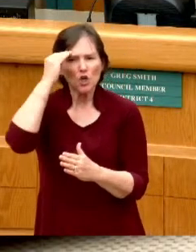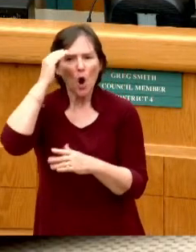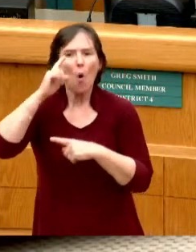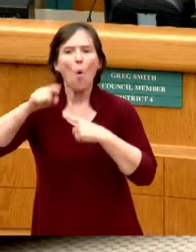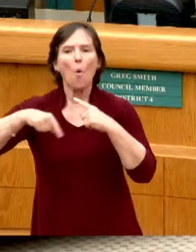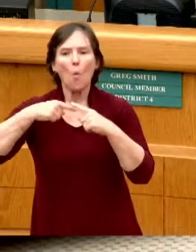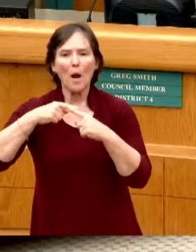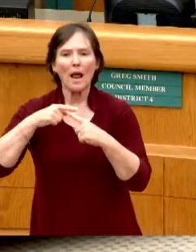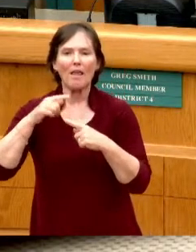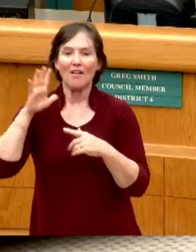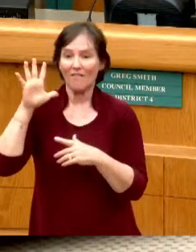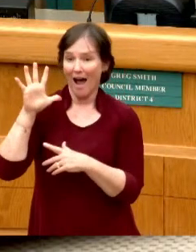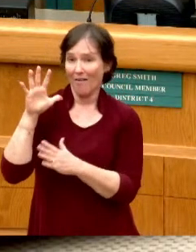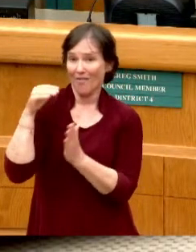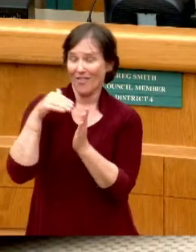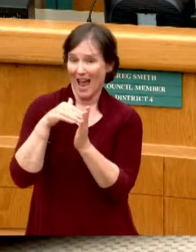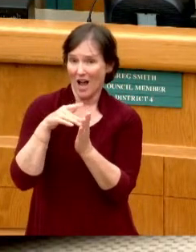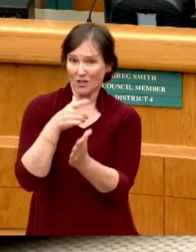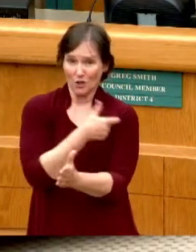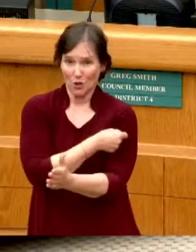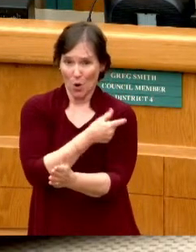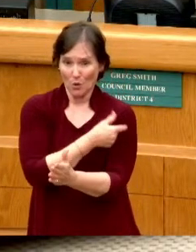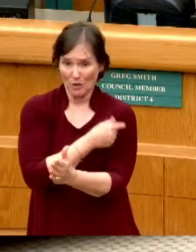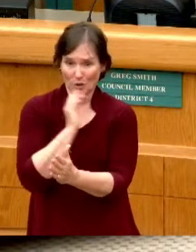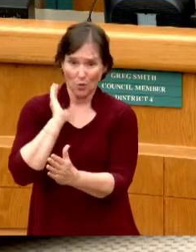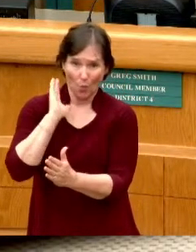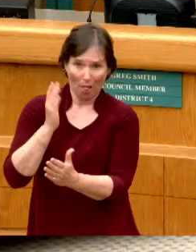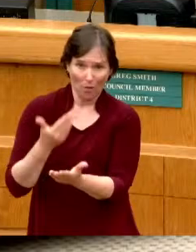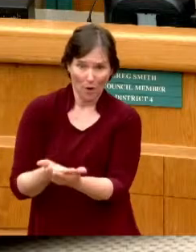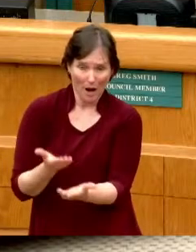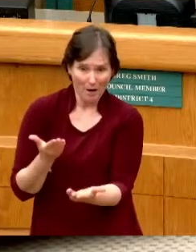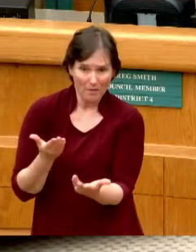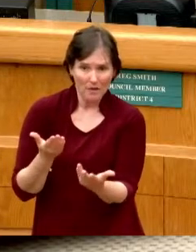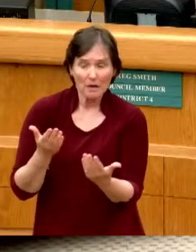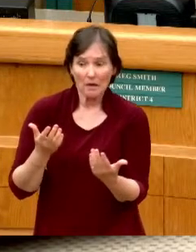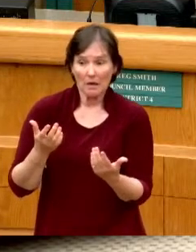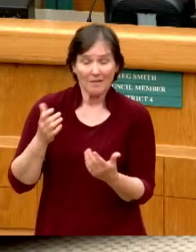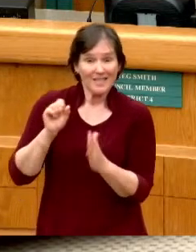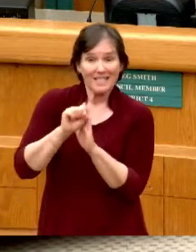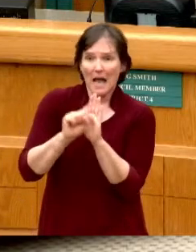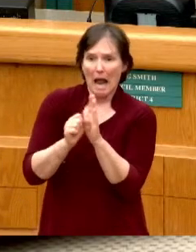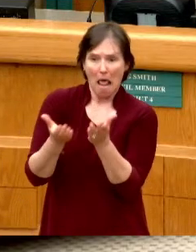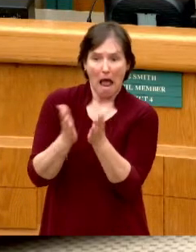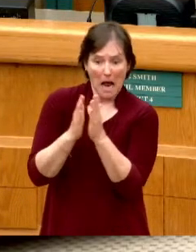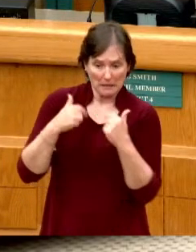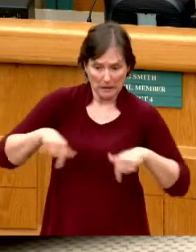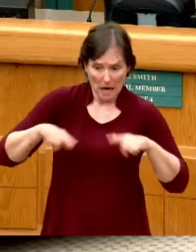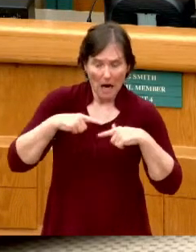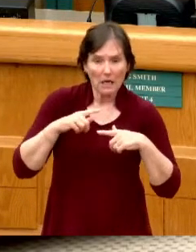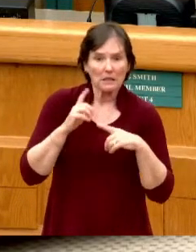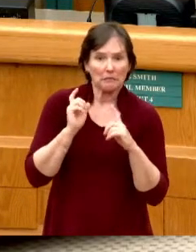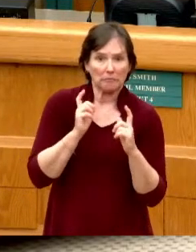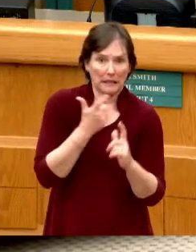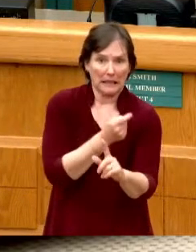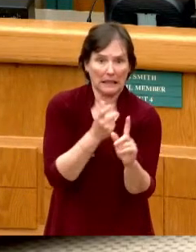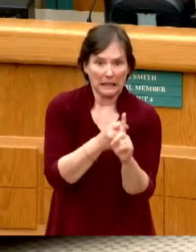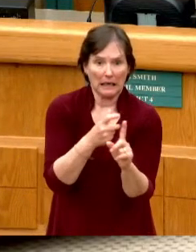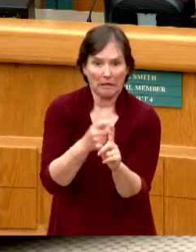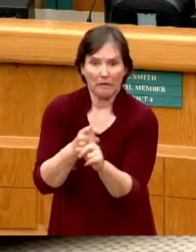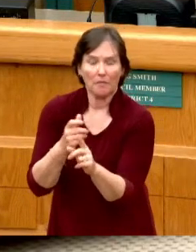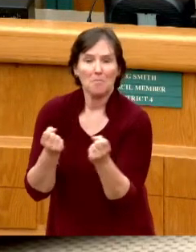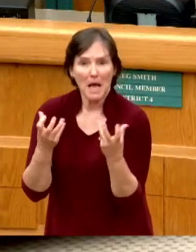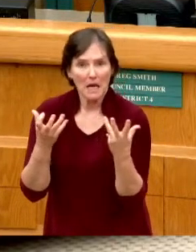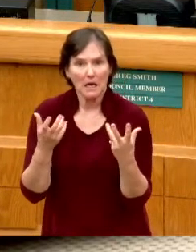they asked us to be this vaccination hub, you know, and it would be nice to be able to receive vaccines.